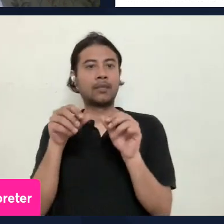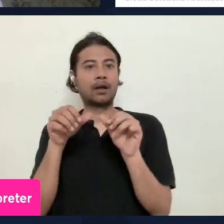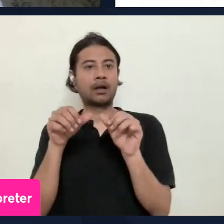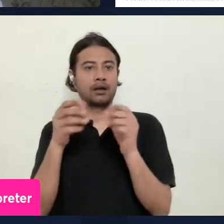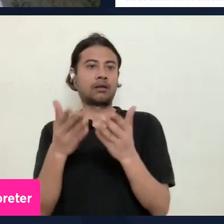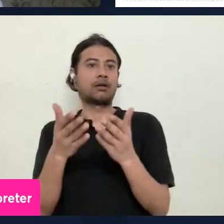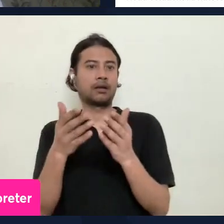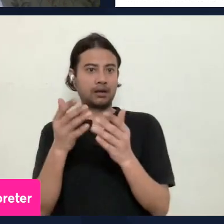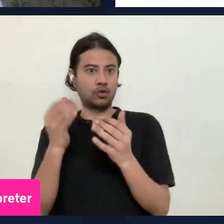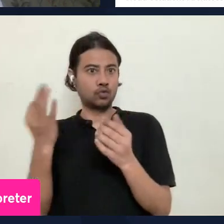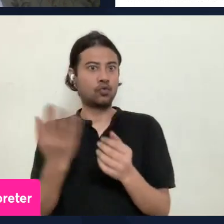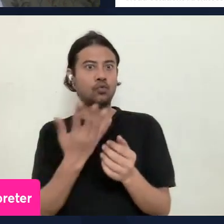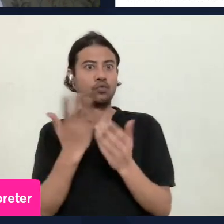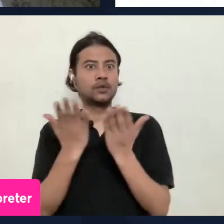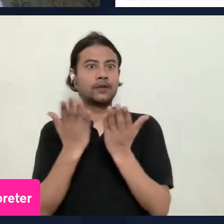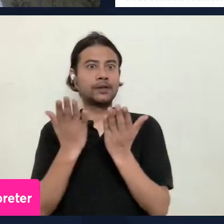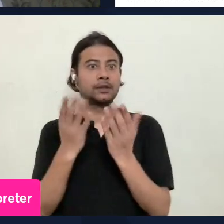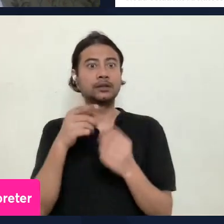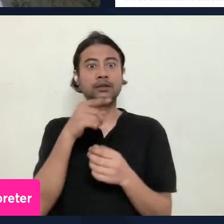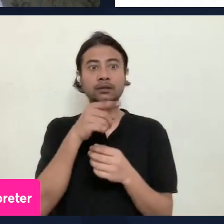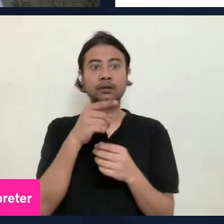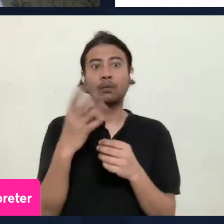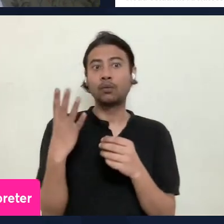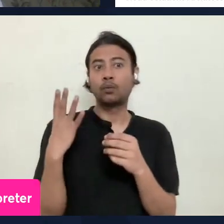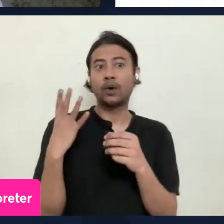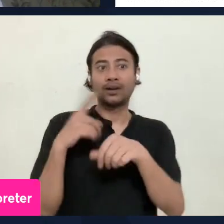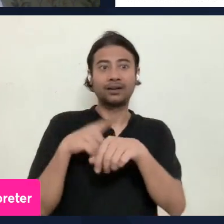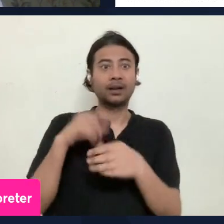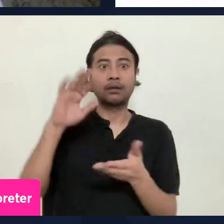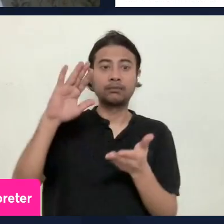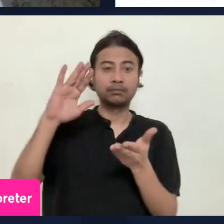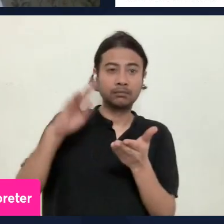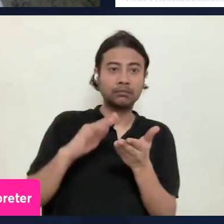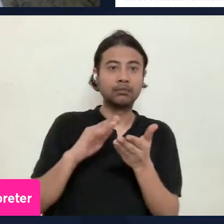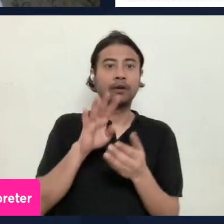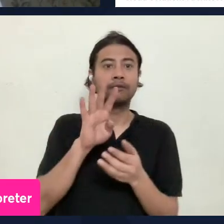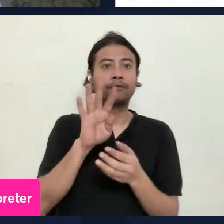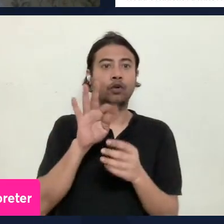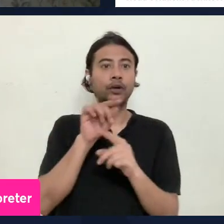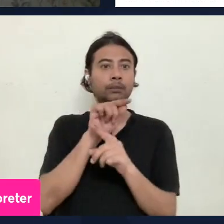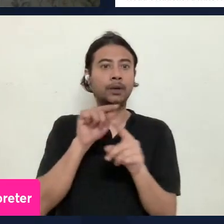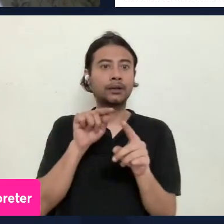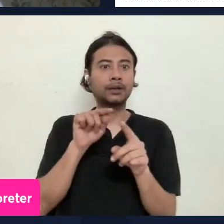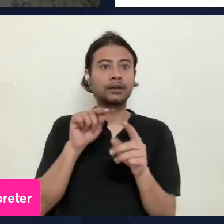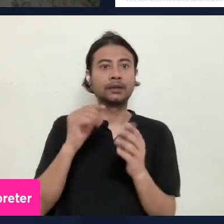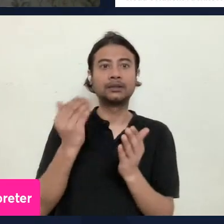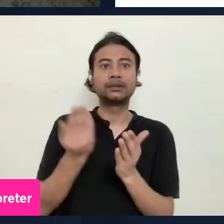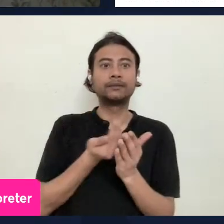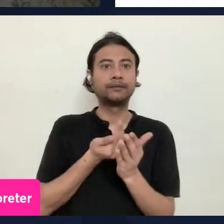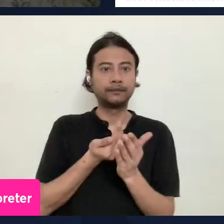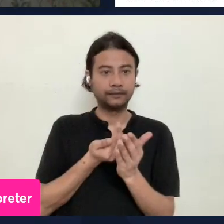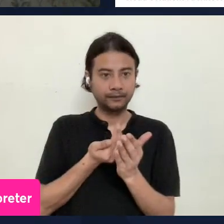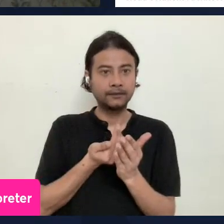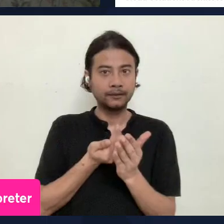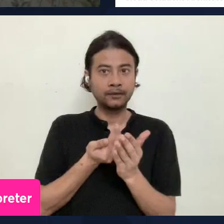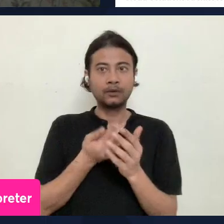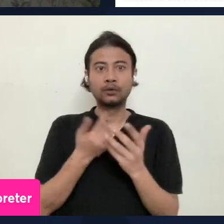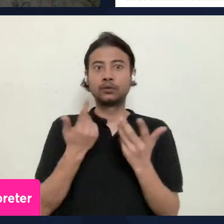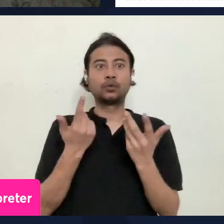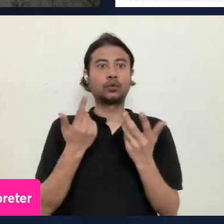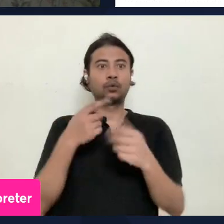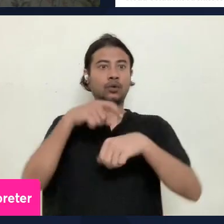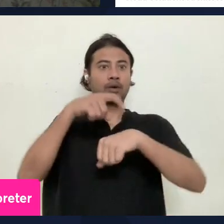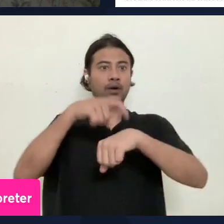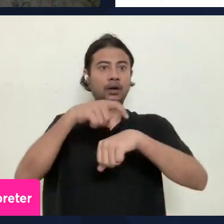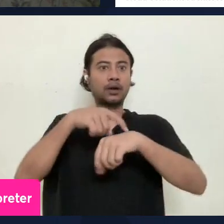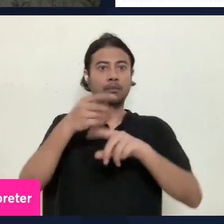time by 40%, which actually meant that overnight these batch processes would complete in good time. It would give them what they call